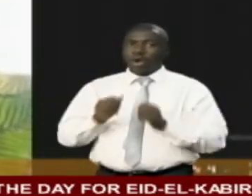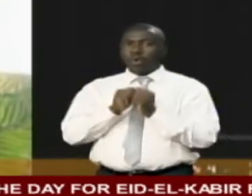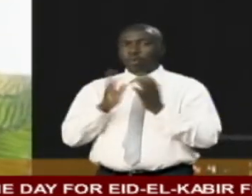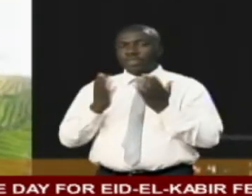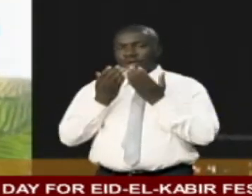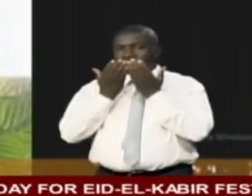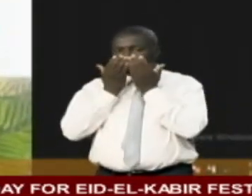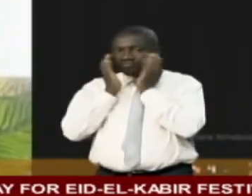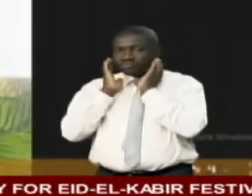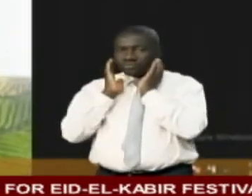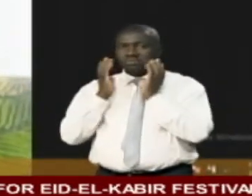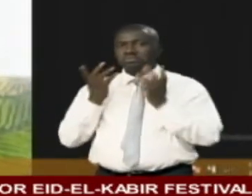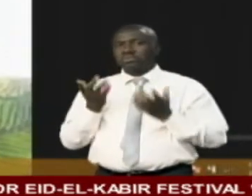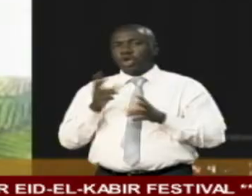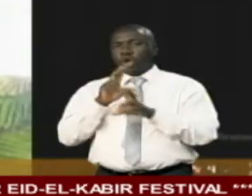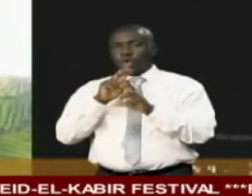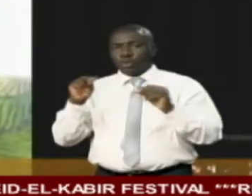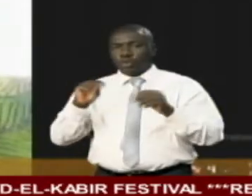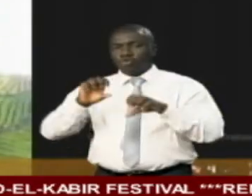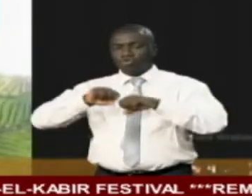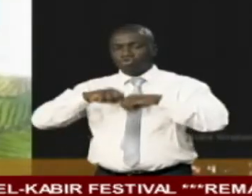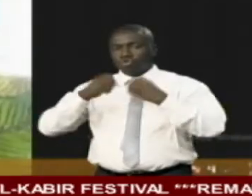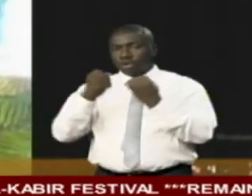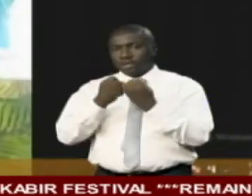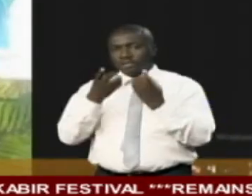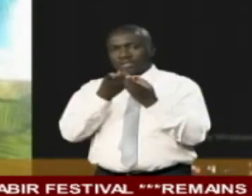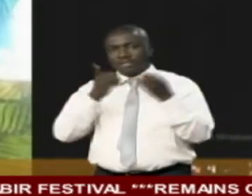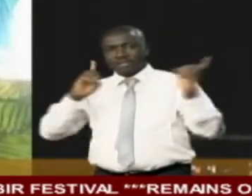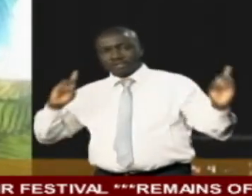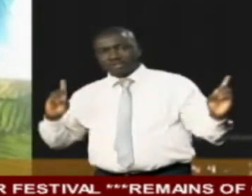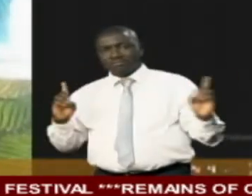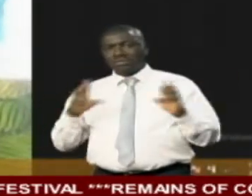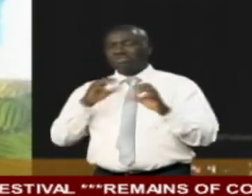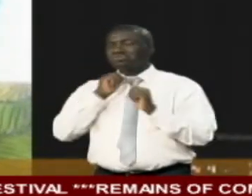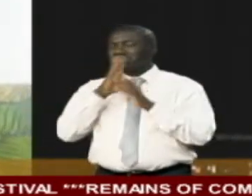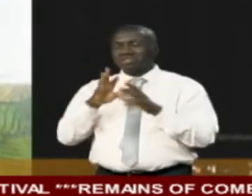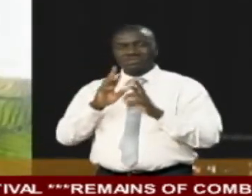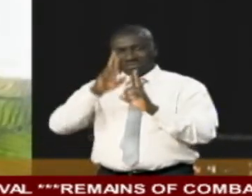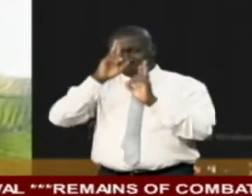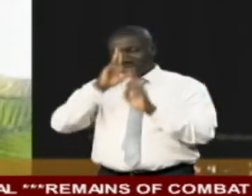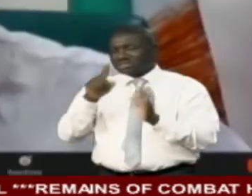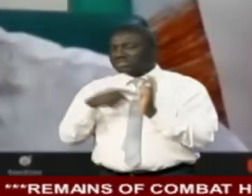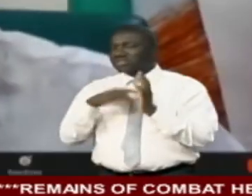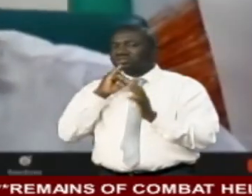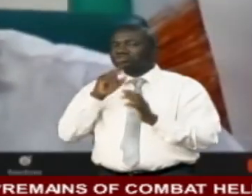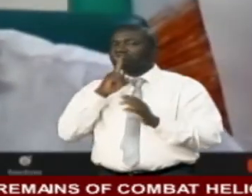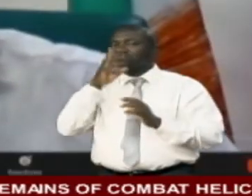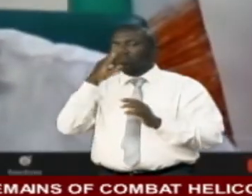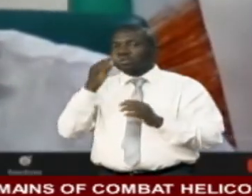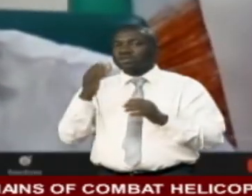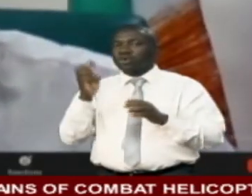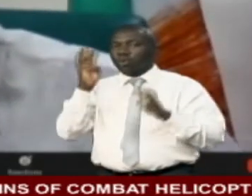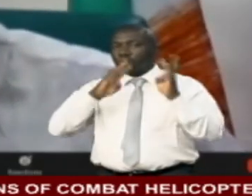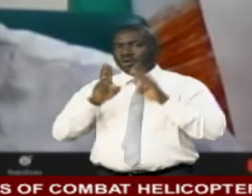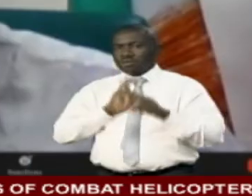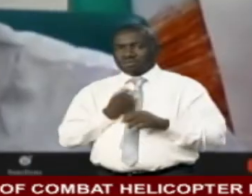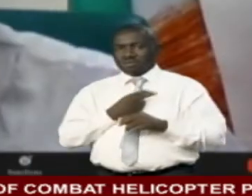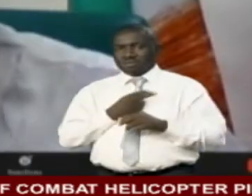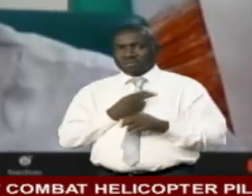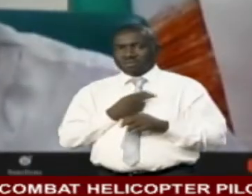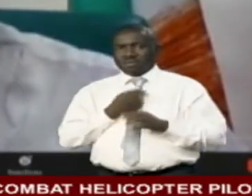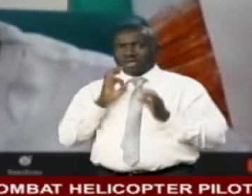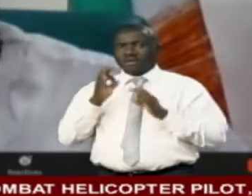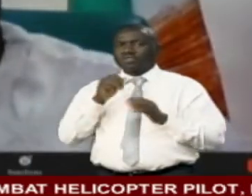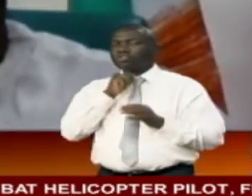face masks. No social distancing. Nothing is being respected. This is a concern for us. If you are not putting on masks, you will not be